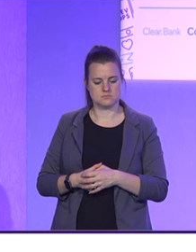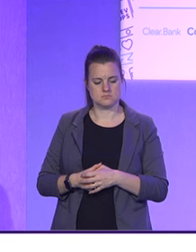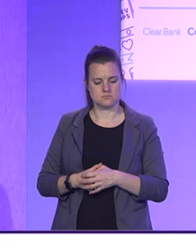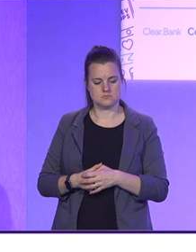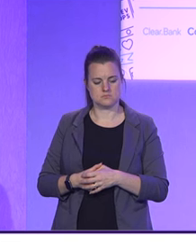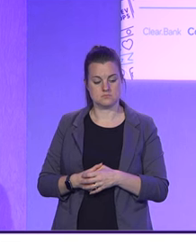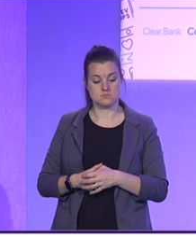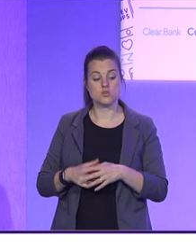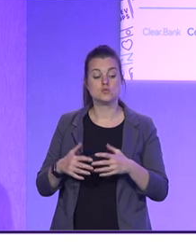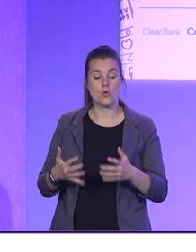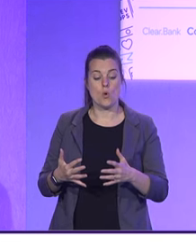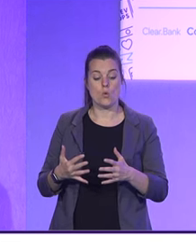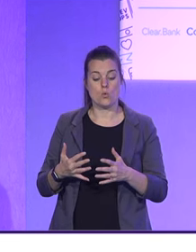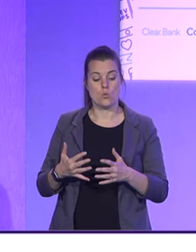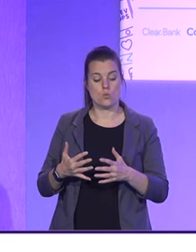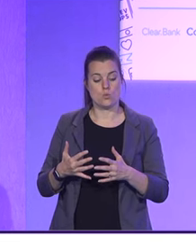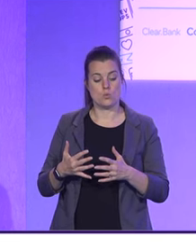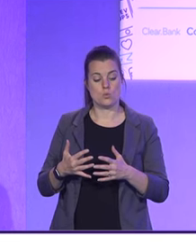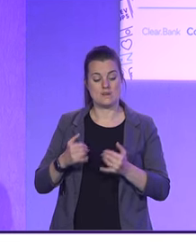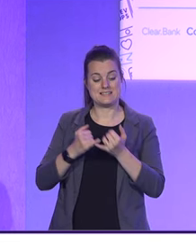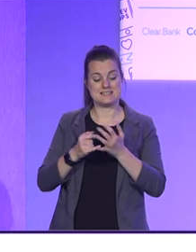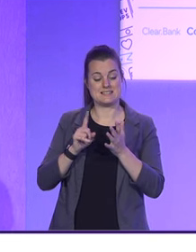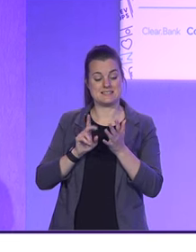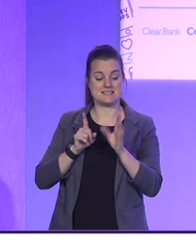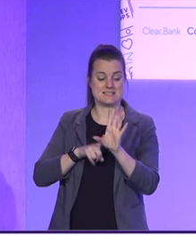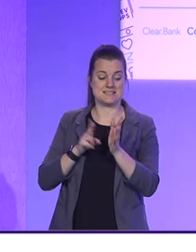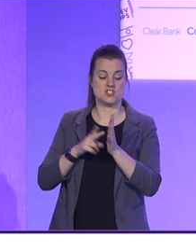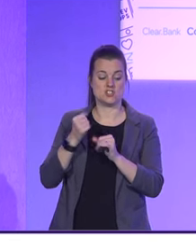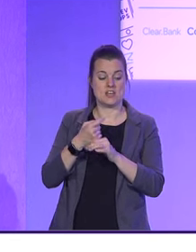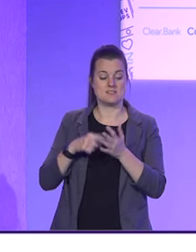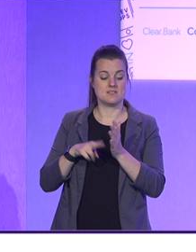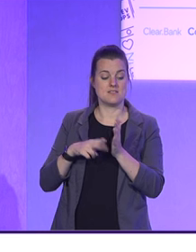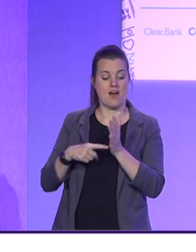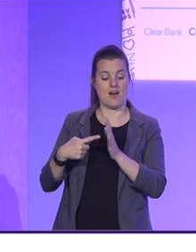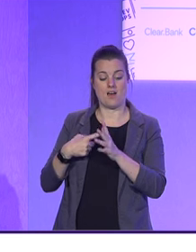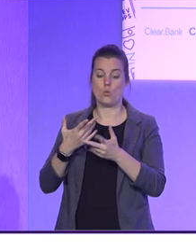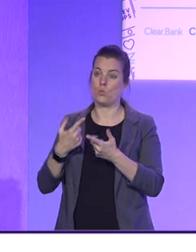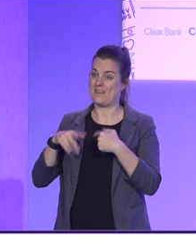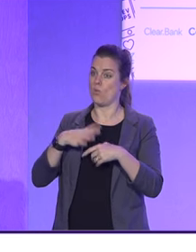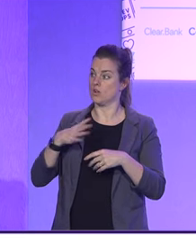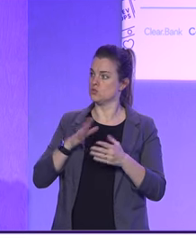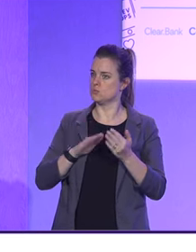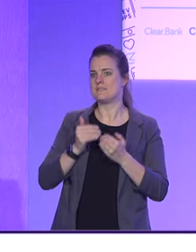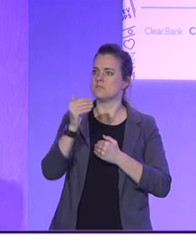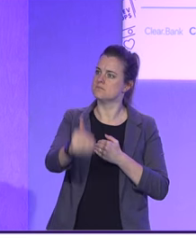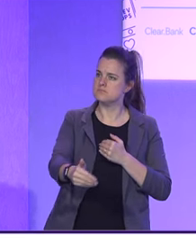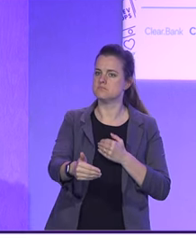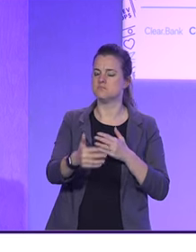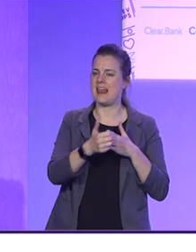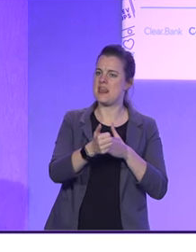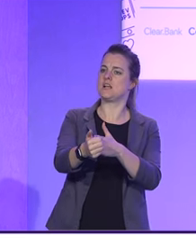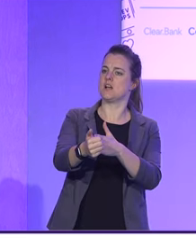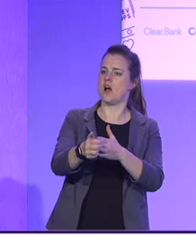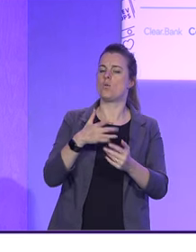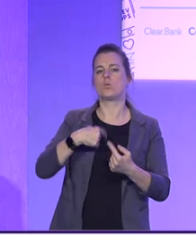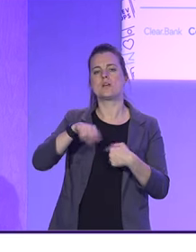And basically, why Sanjeta was an early adopter? Because basically, you want to be the leader and you want to be in the